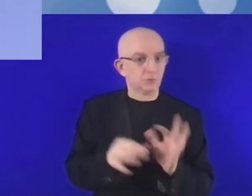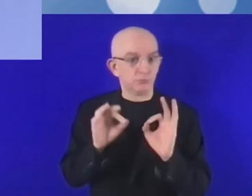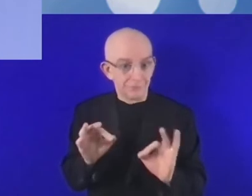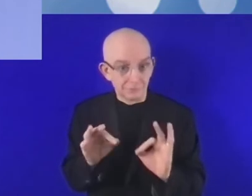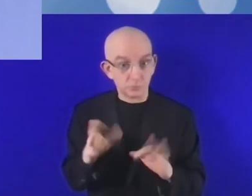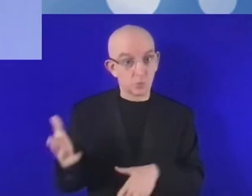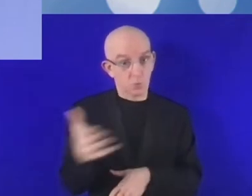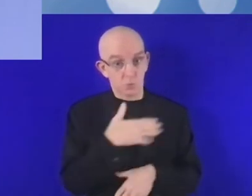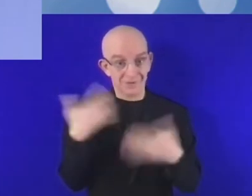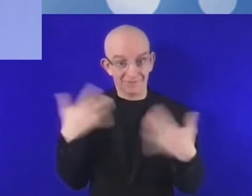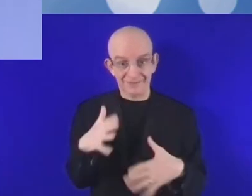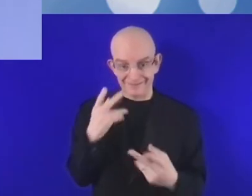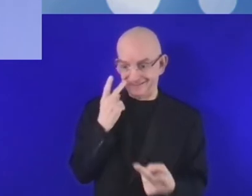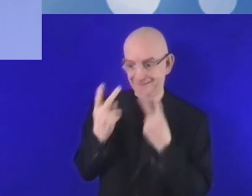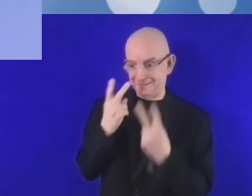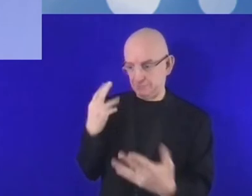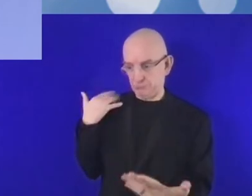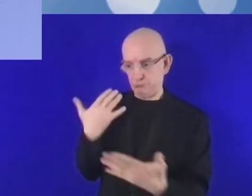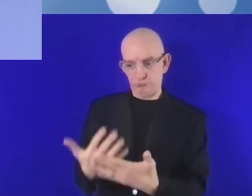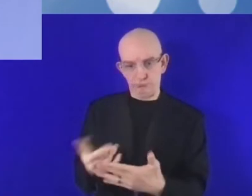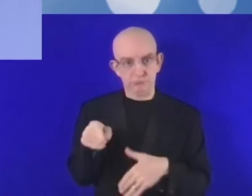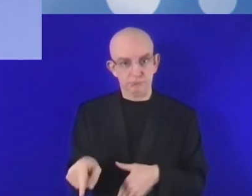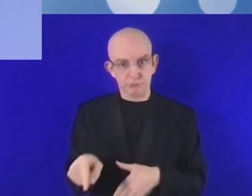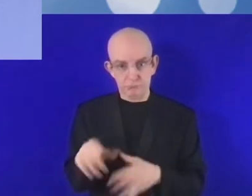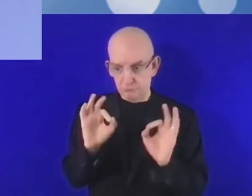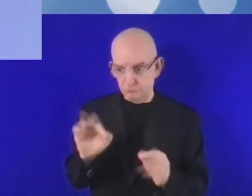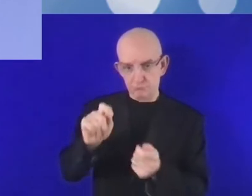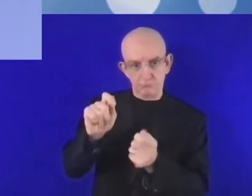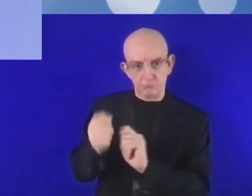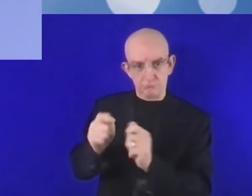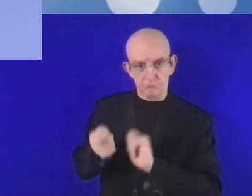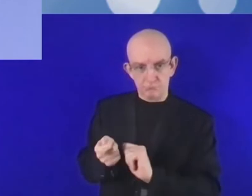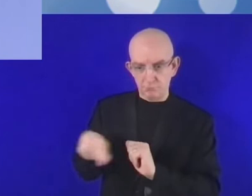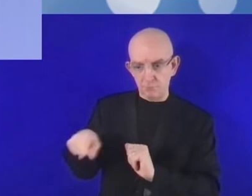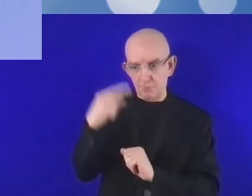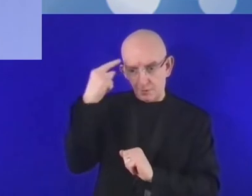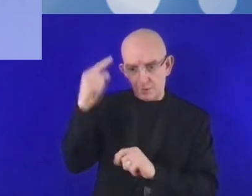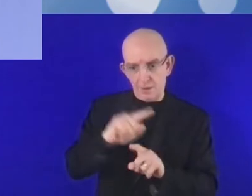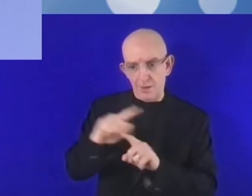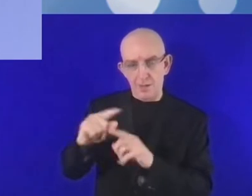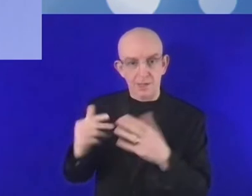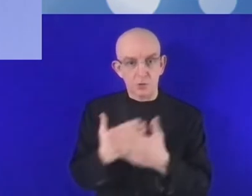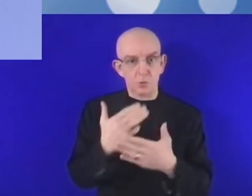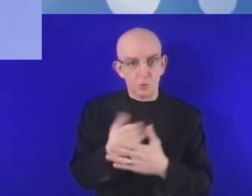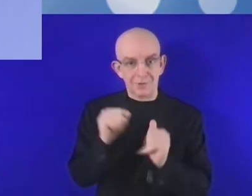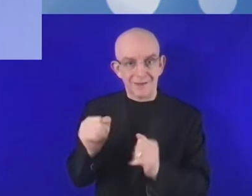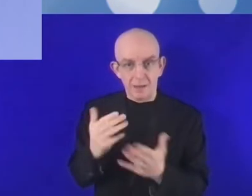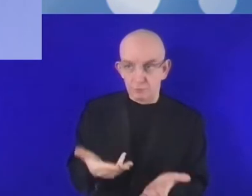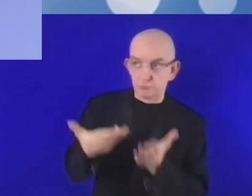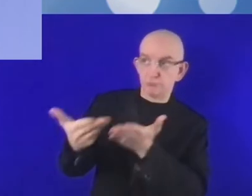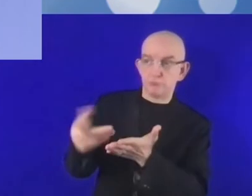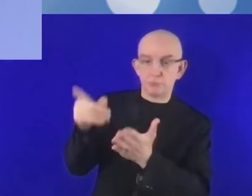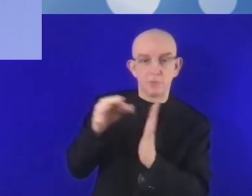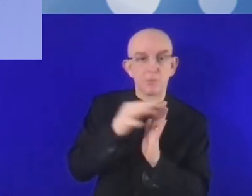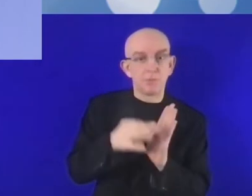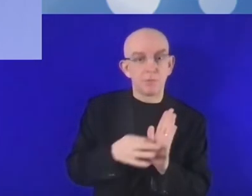stronger governance coordination multi-stock multi-stakeholder engagement introducing new